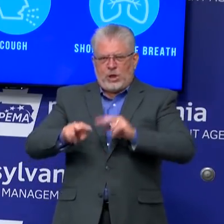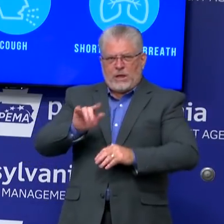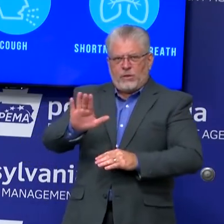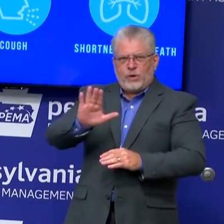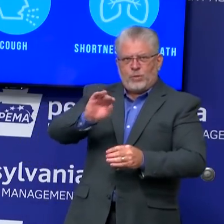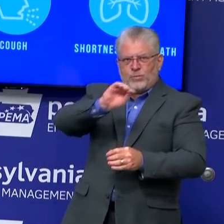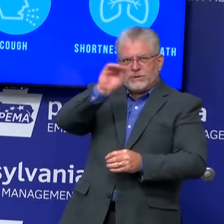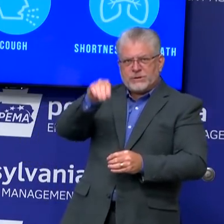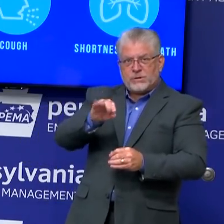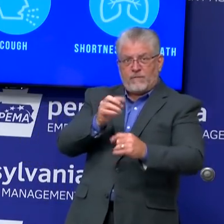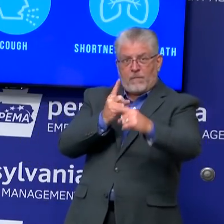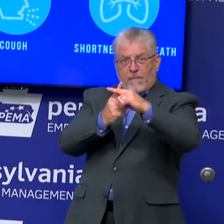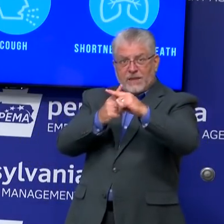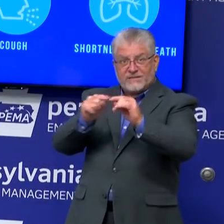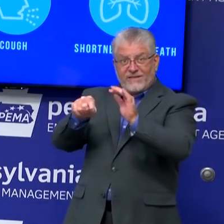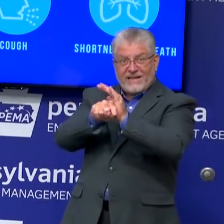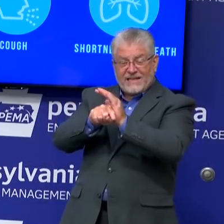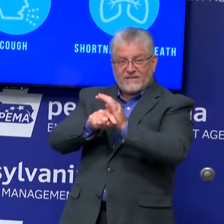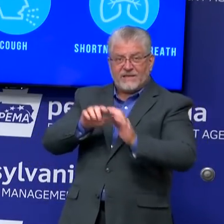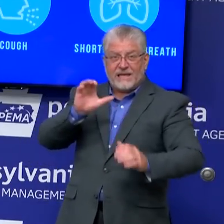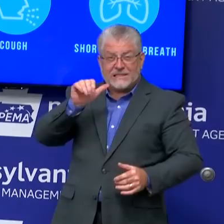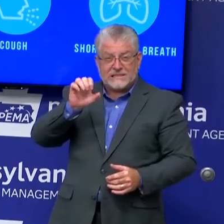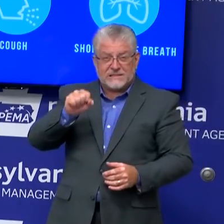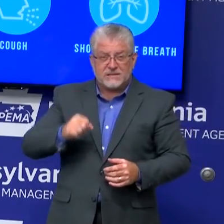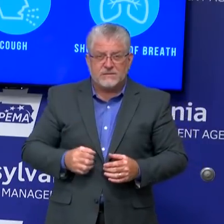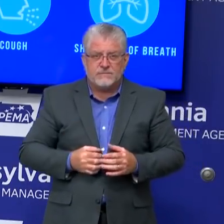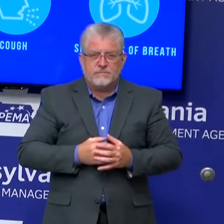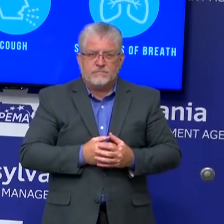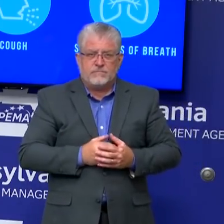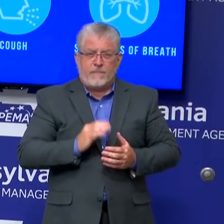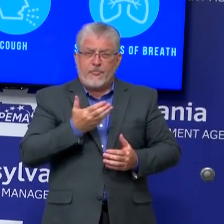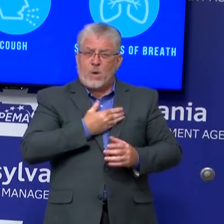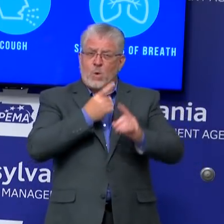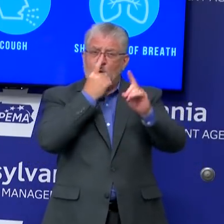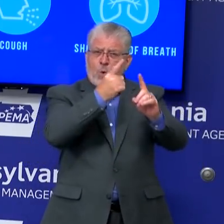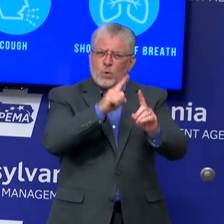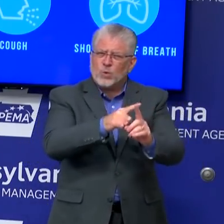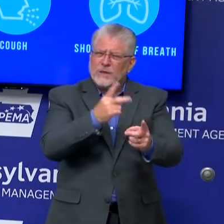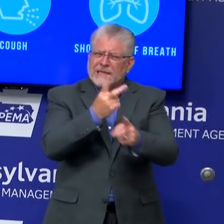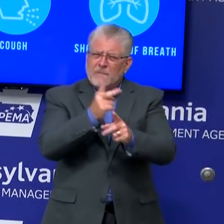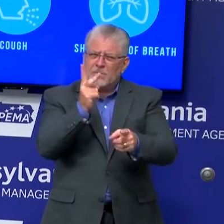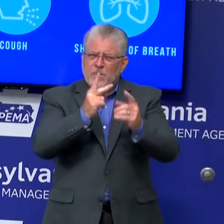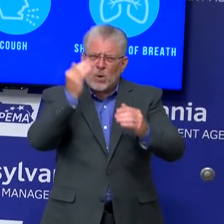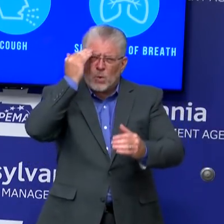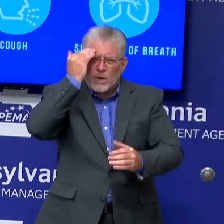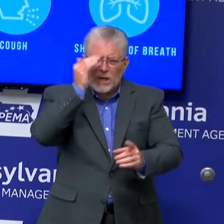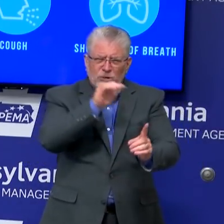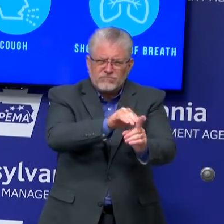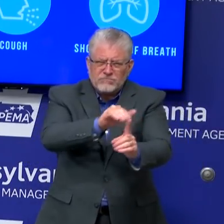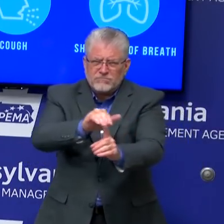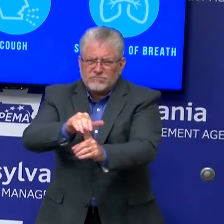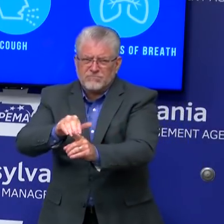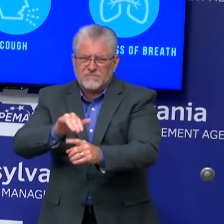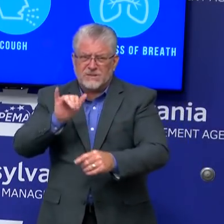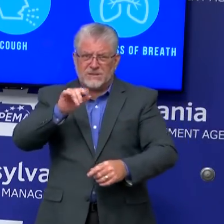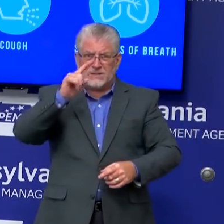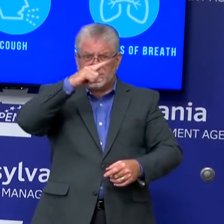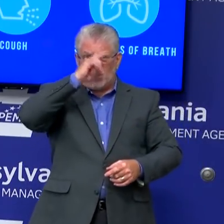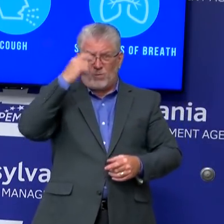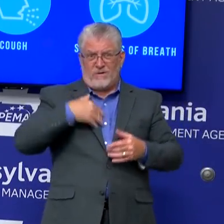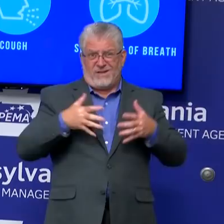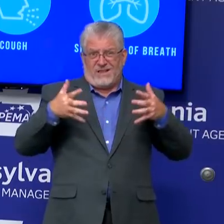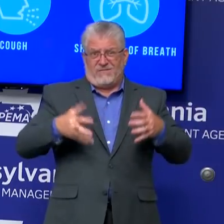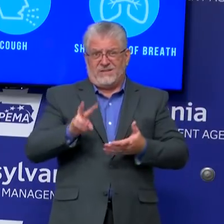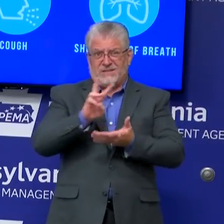goal here, I would remind everyone, the goal here is we have about 6 weeks left in summer, and all of our school